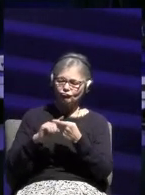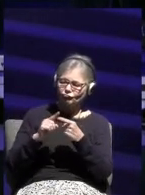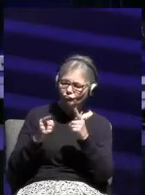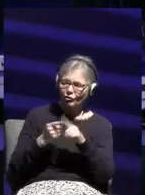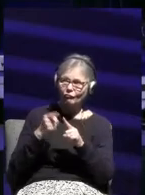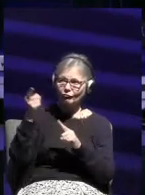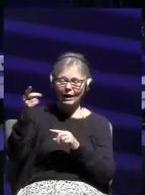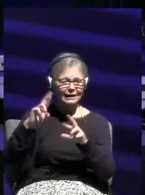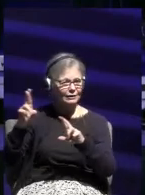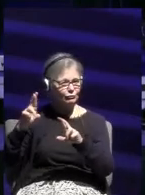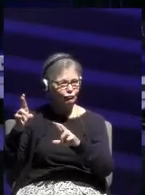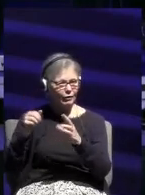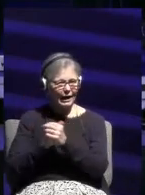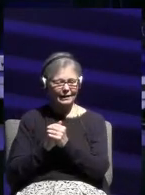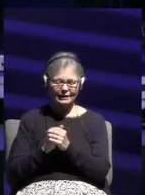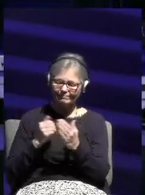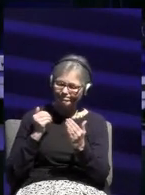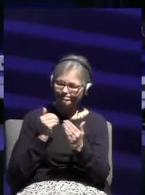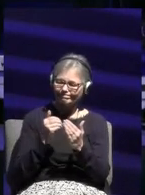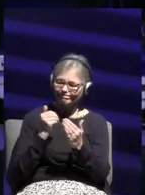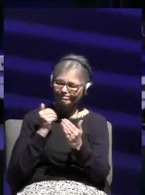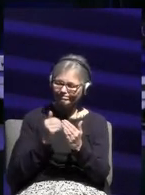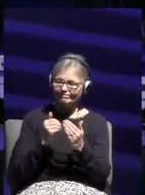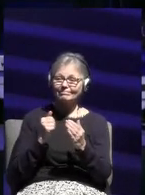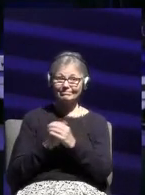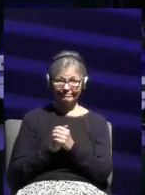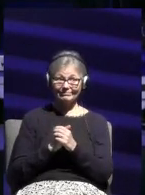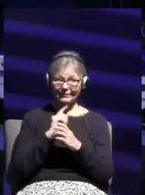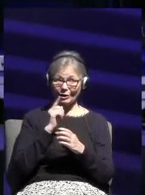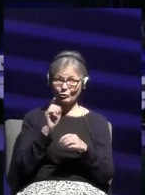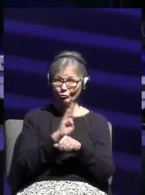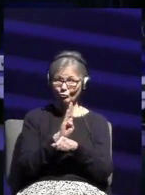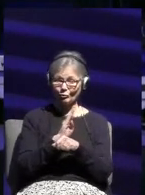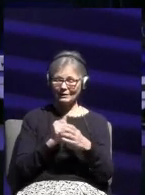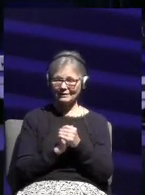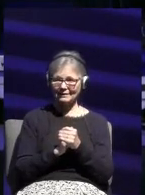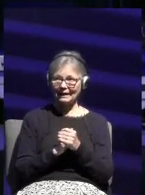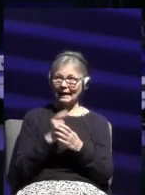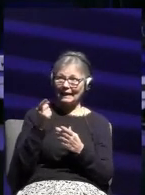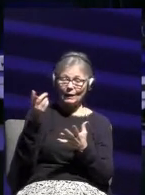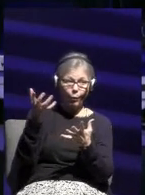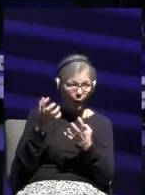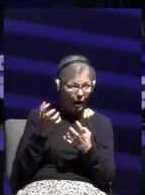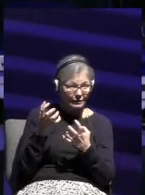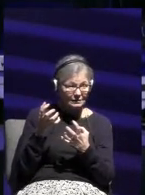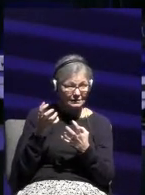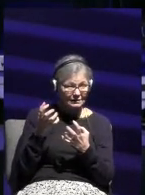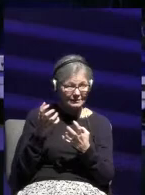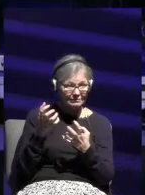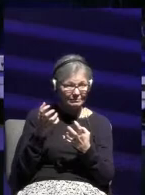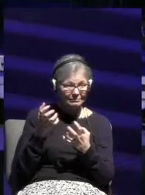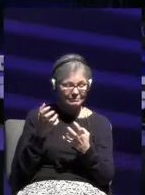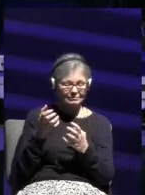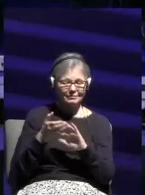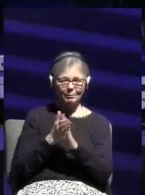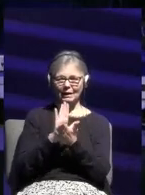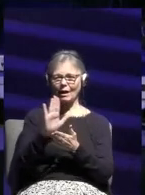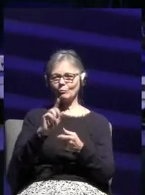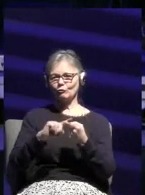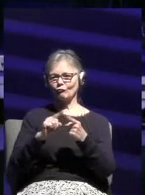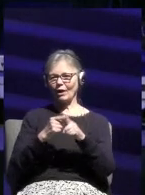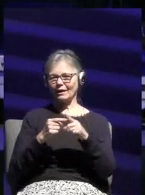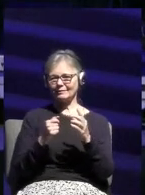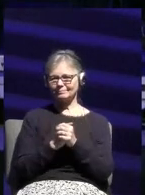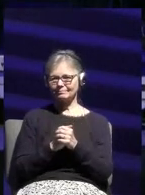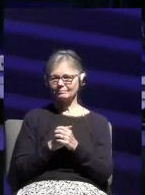He still wants to be by your side. Oh, yes, he does. He wants to. Somebody say, he wants to. He wants to. He wants to.